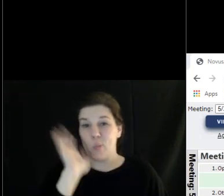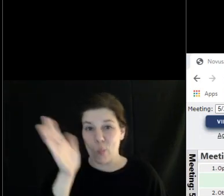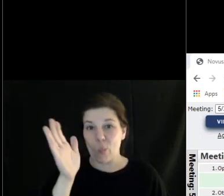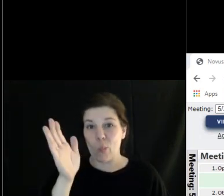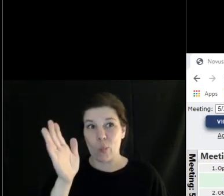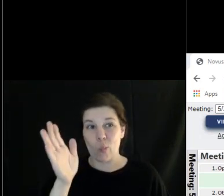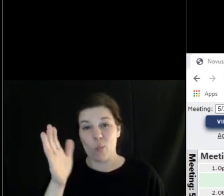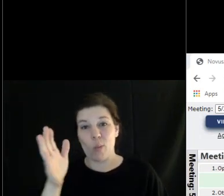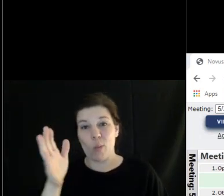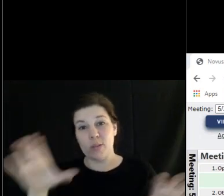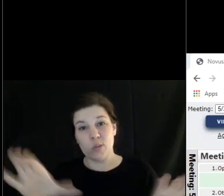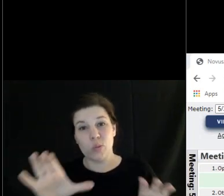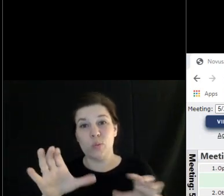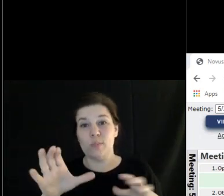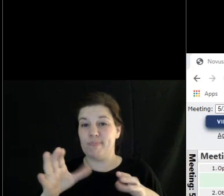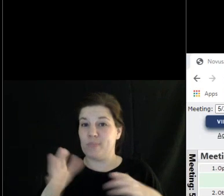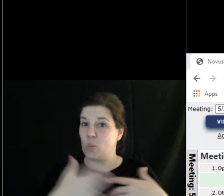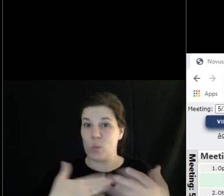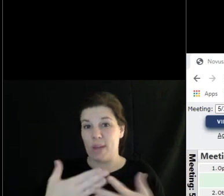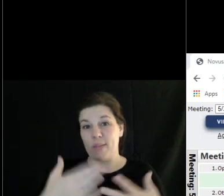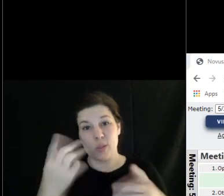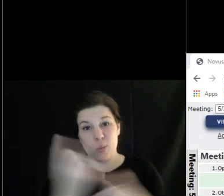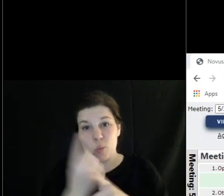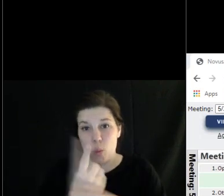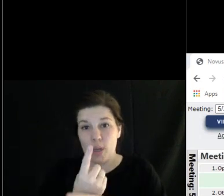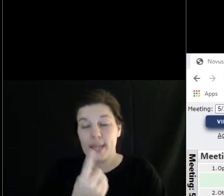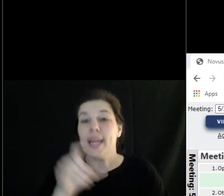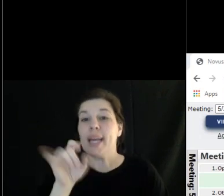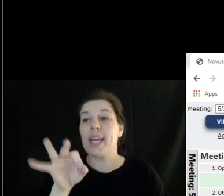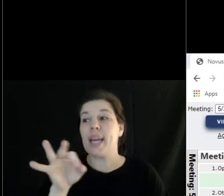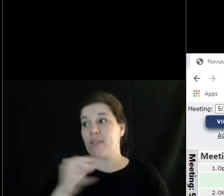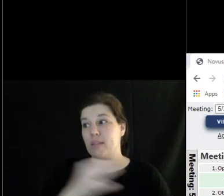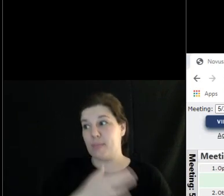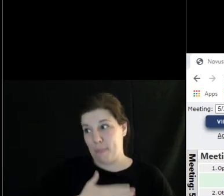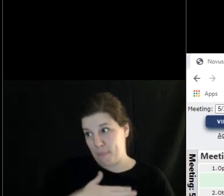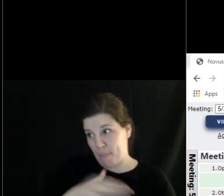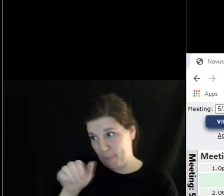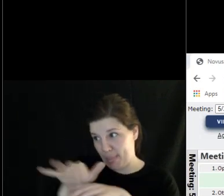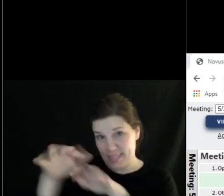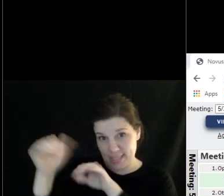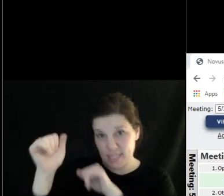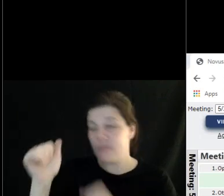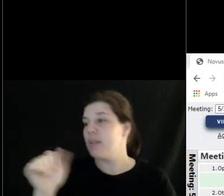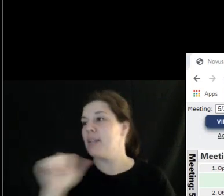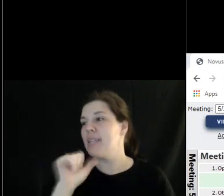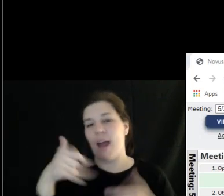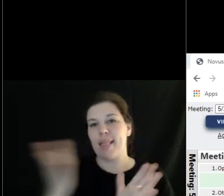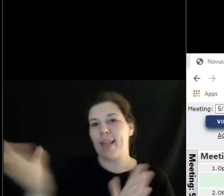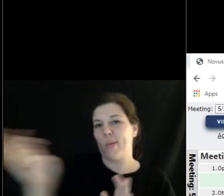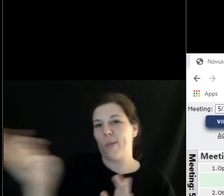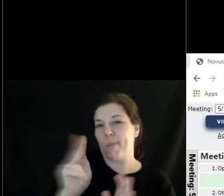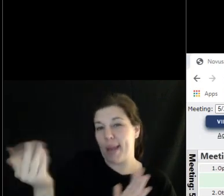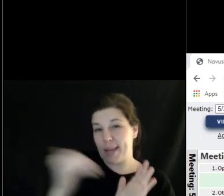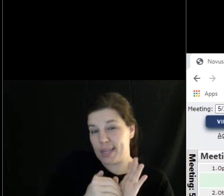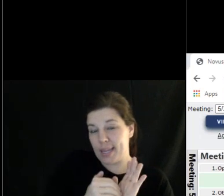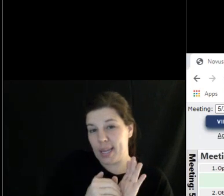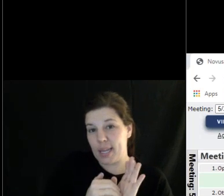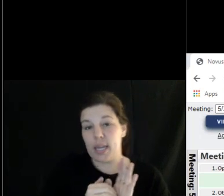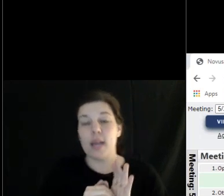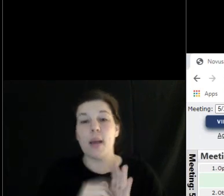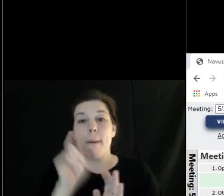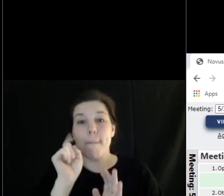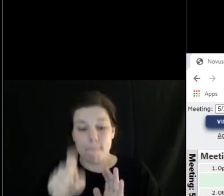appropriate measures. If you are asked to leave, you will not be readmitted to the chambers. Order must be maintained at all times so